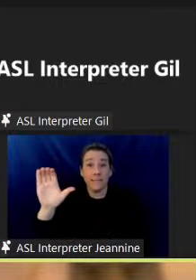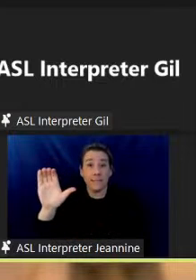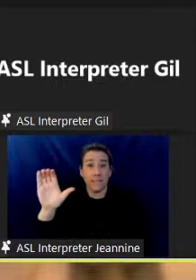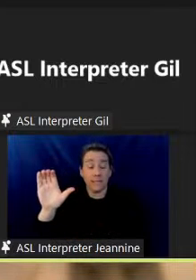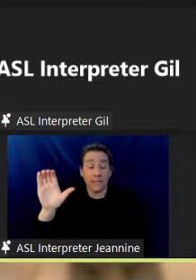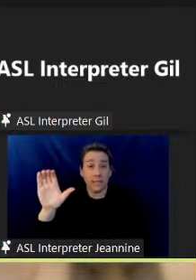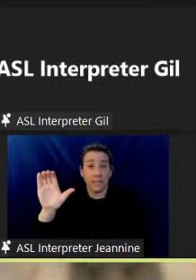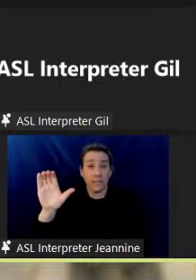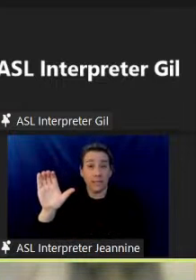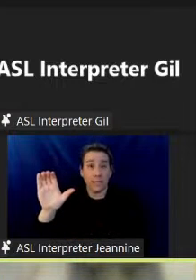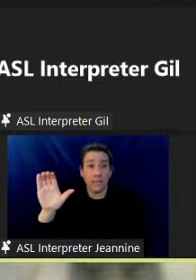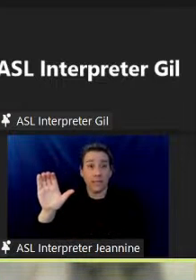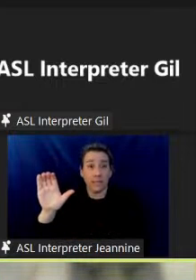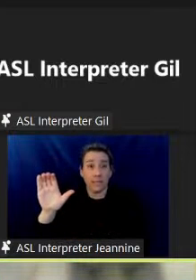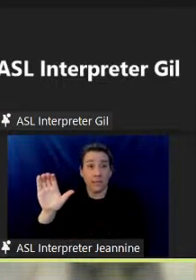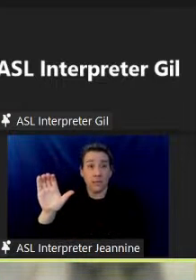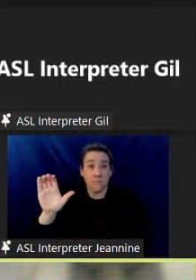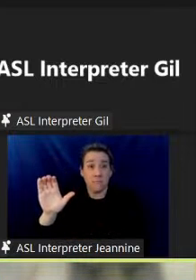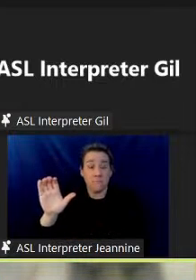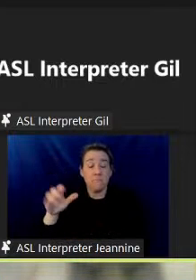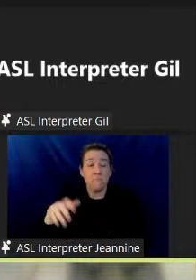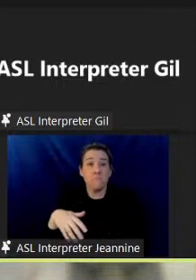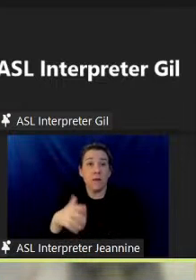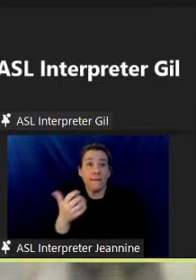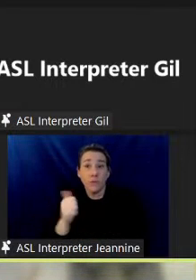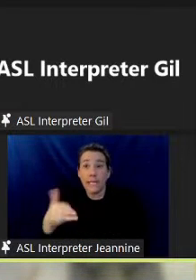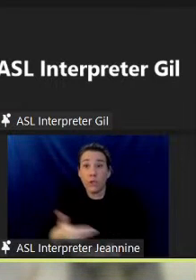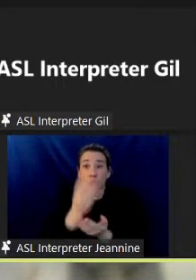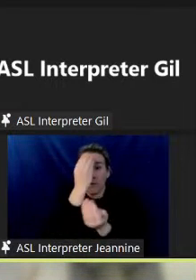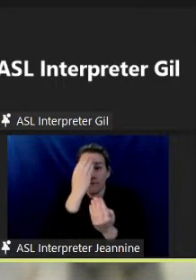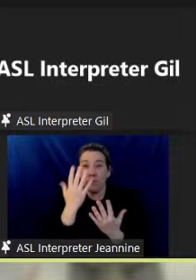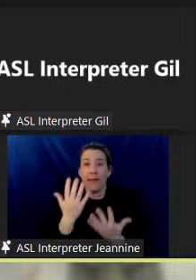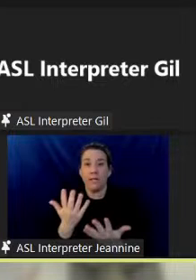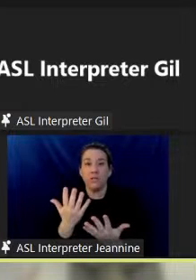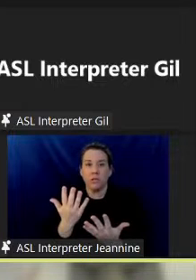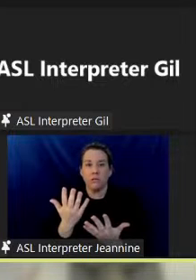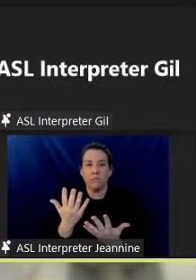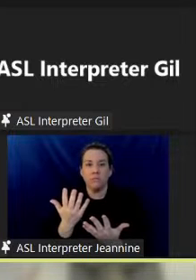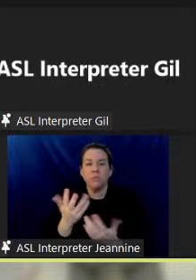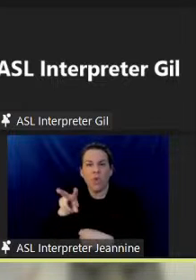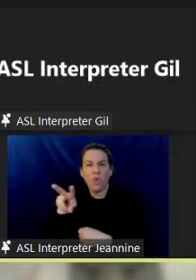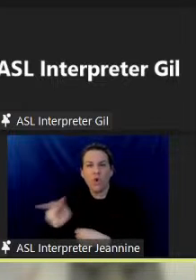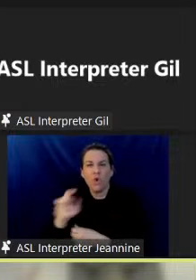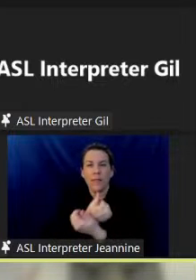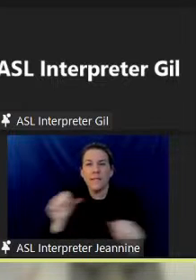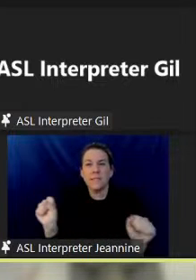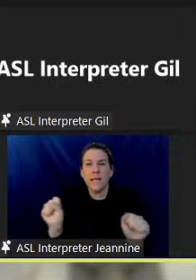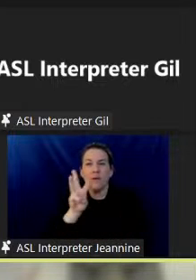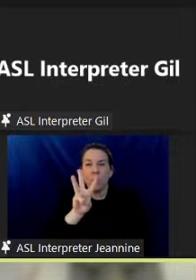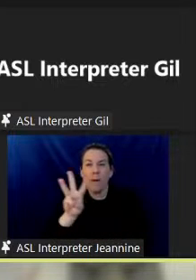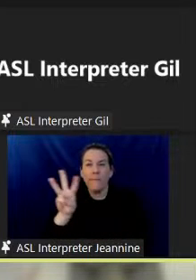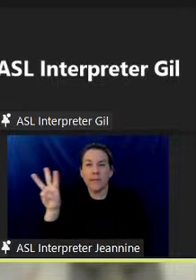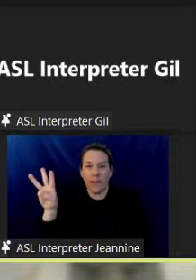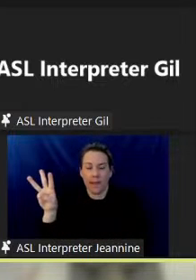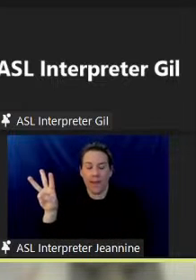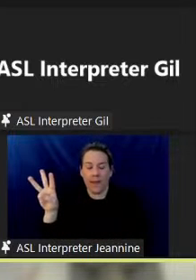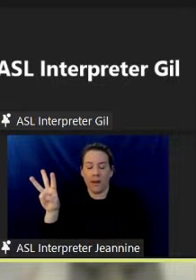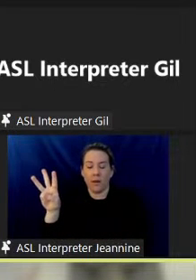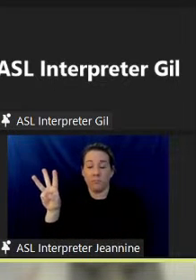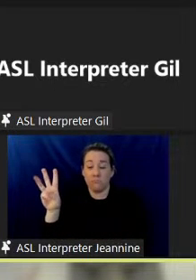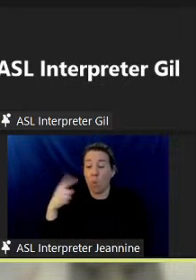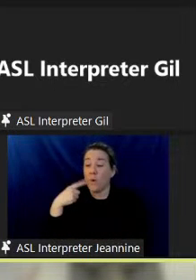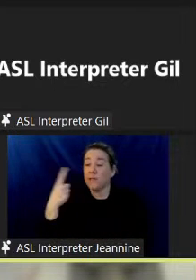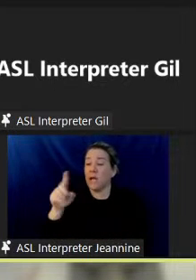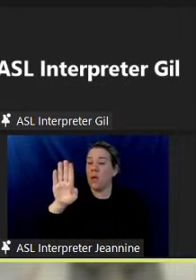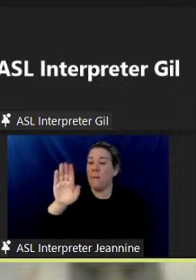yet, and any updates to that, you can go to the safety website or let Bob Raposa